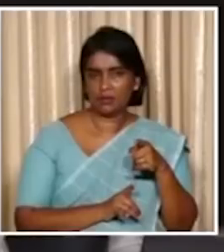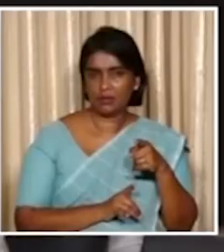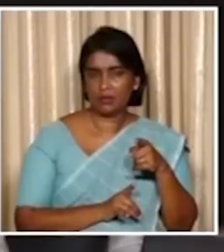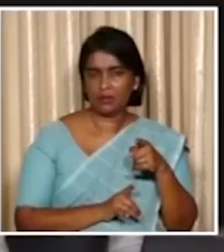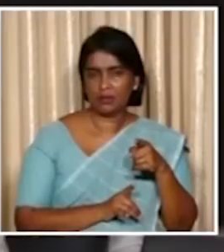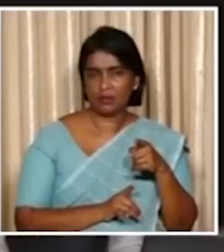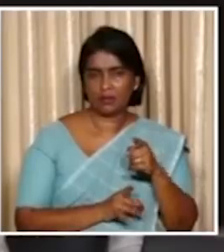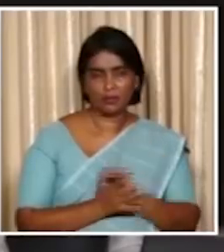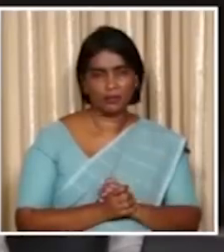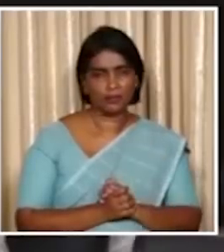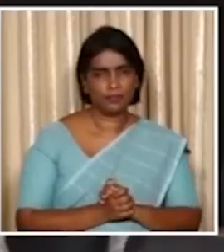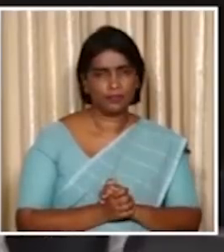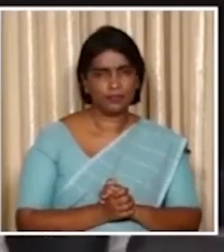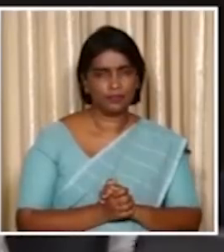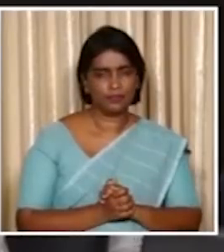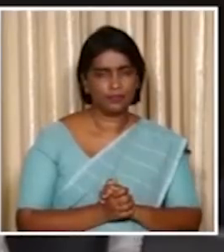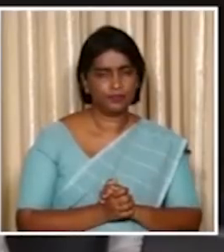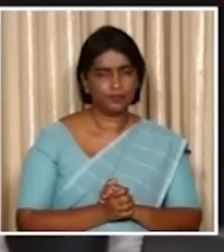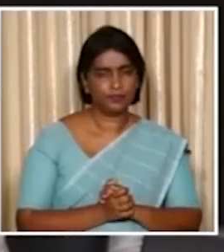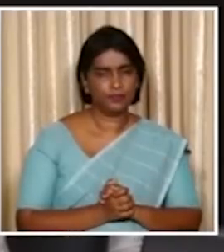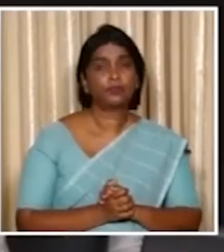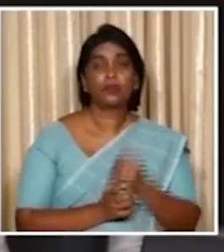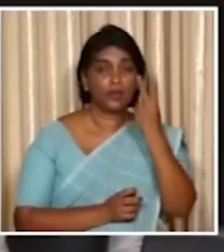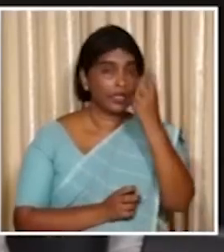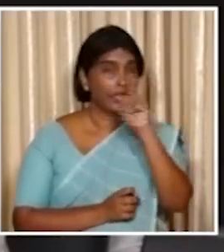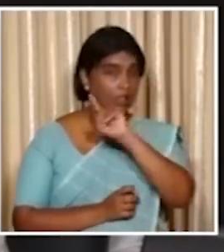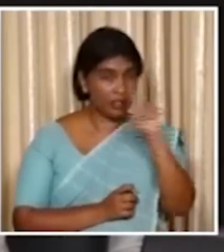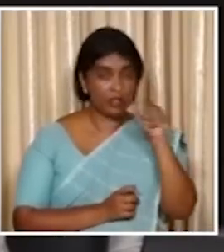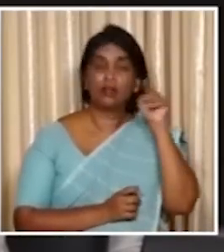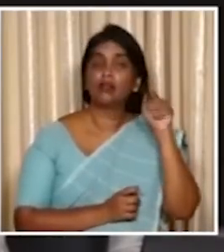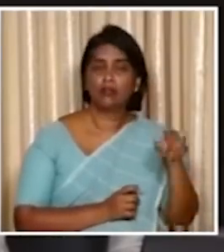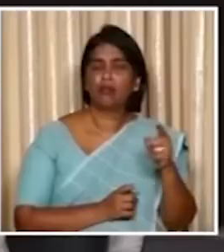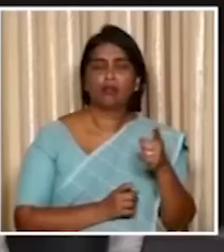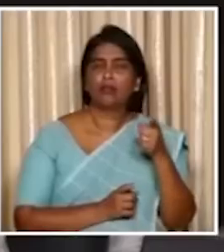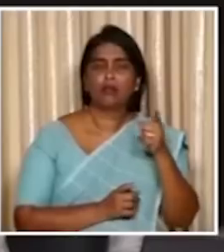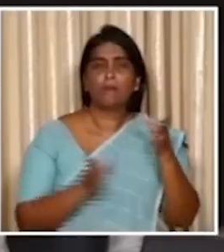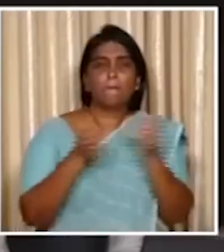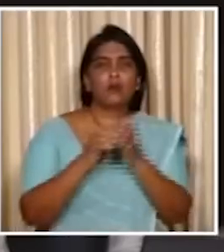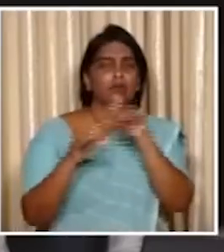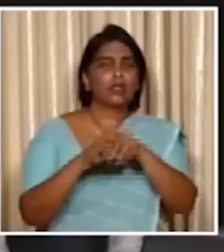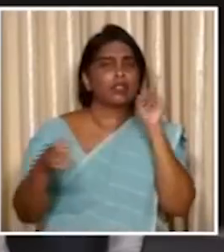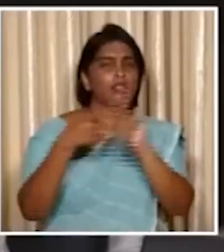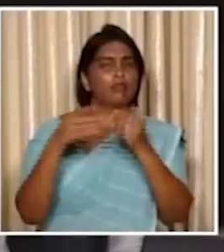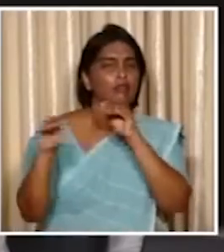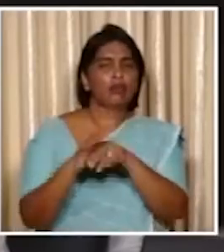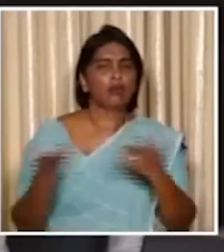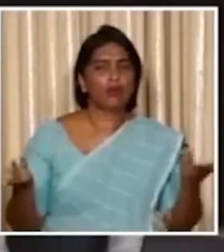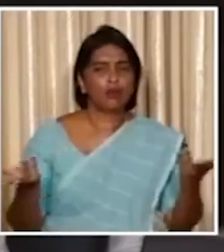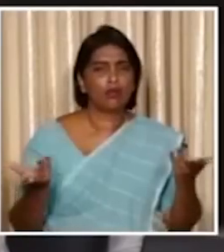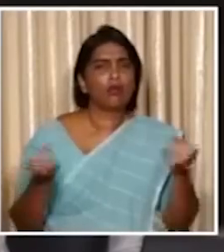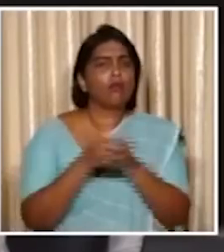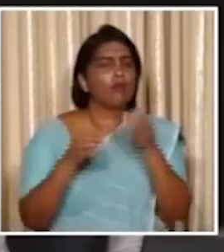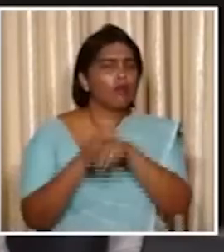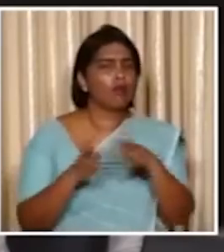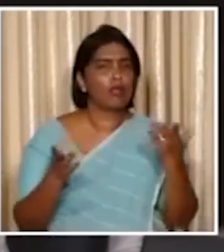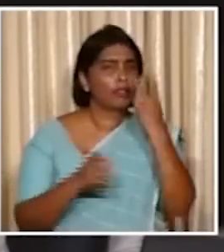Where did you, in 2010, which party you contested? Which party you contested?